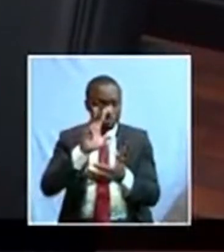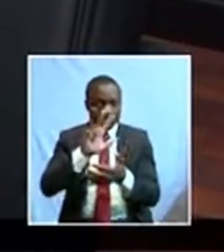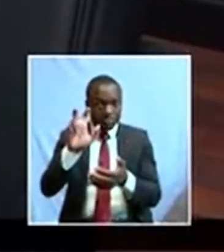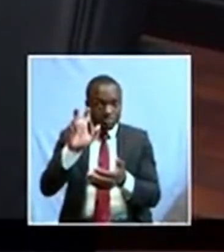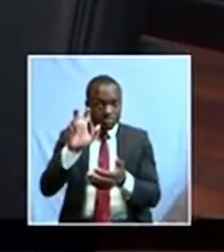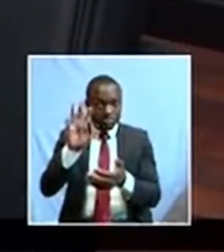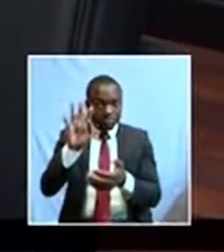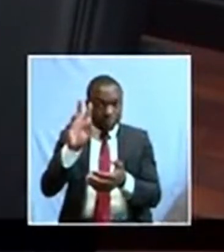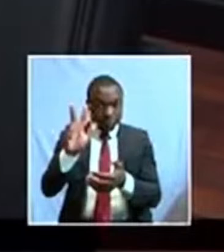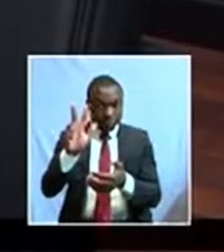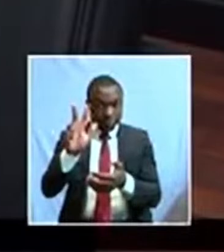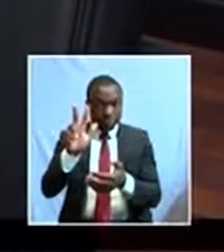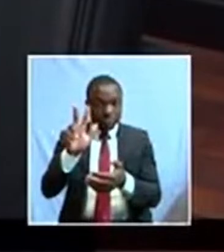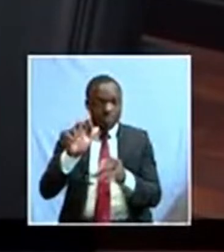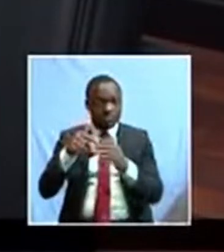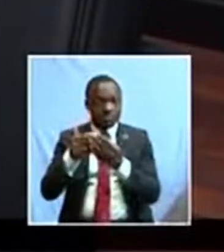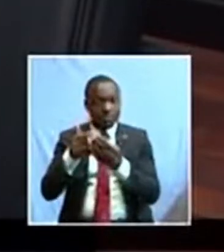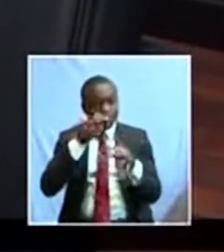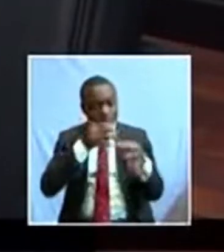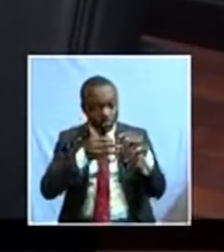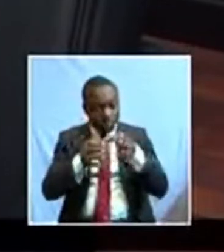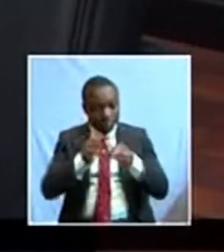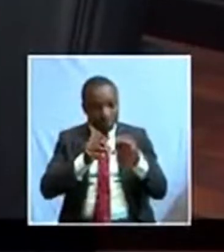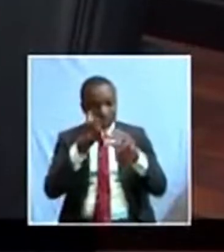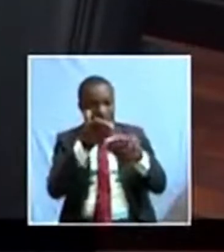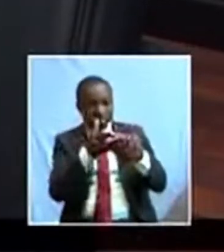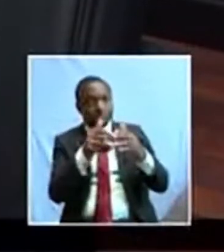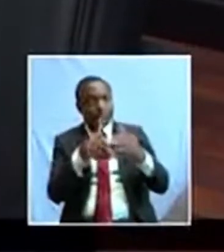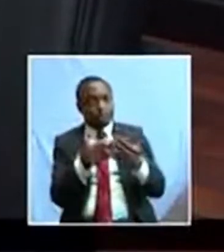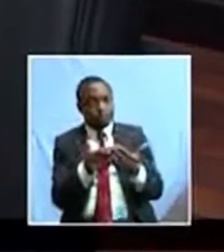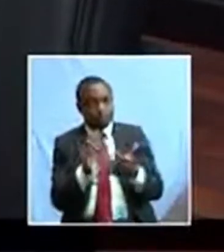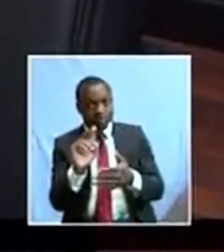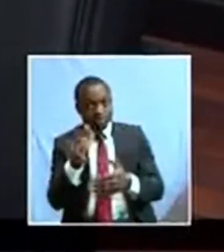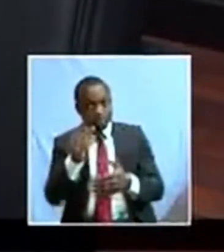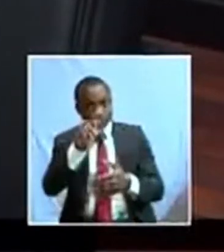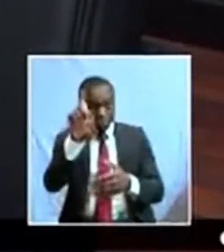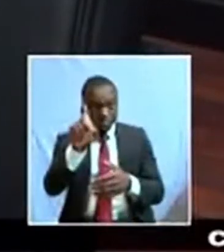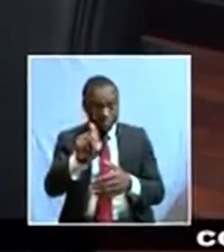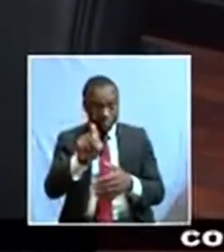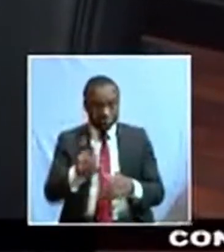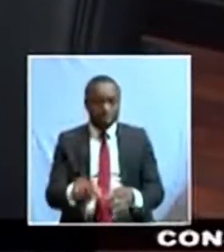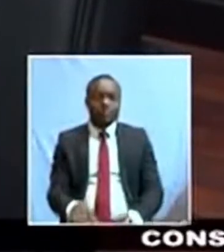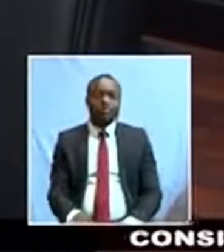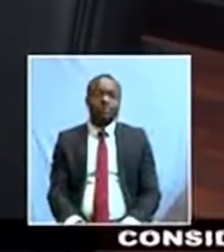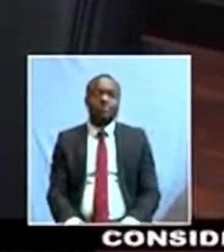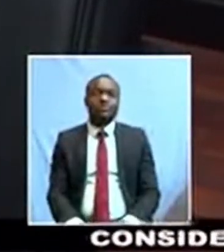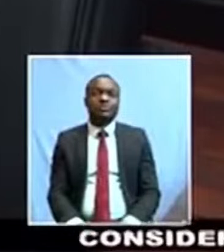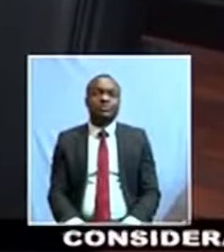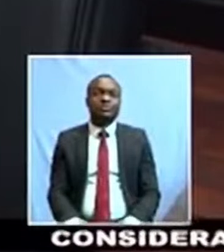162,343. How do you explain that? The second one is